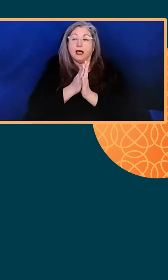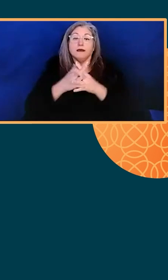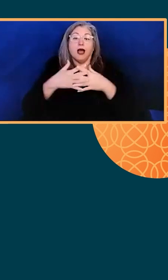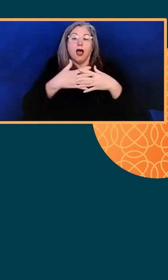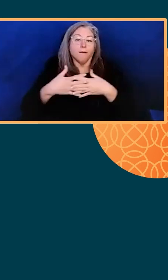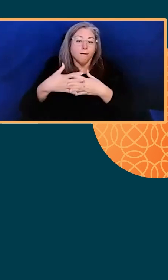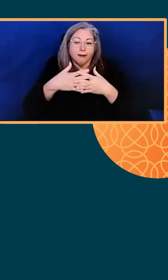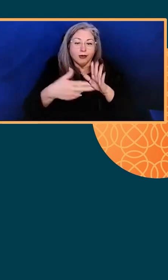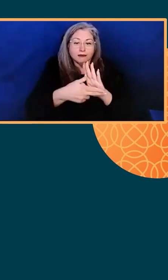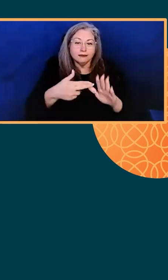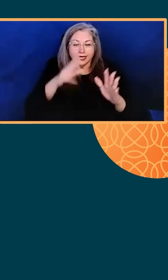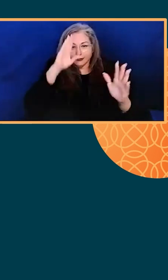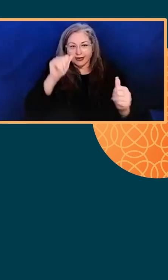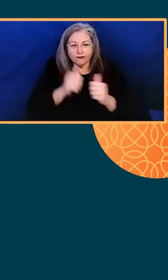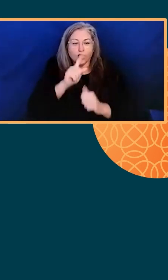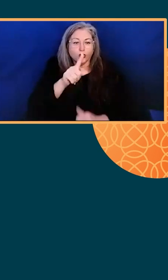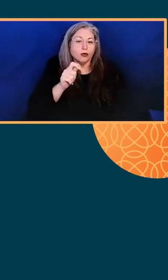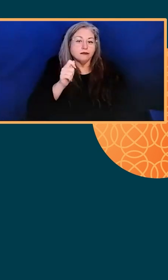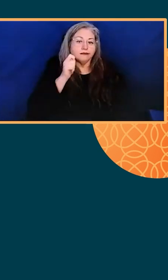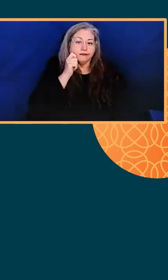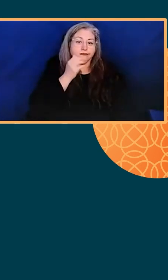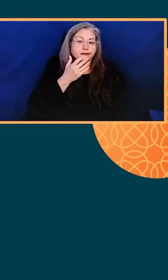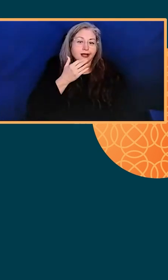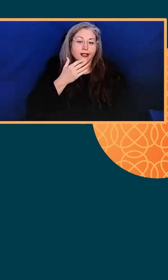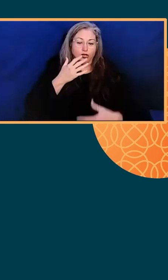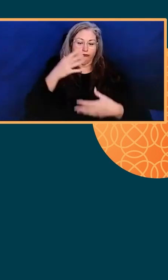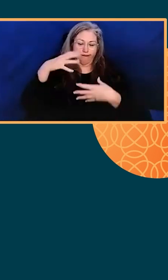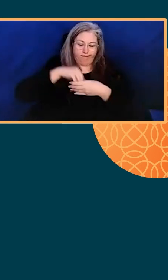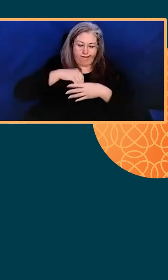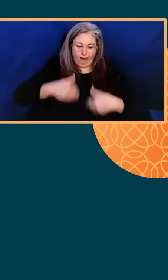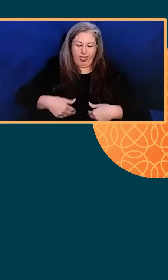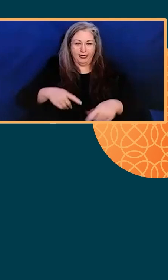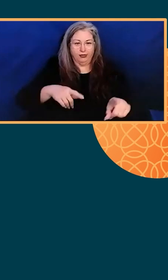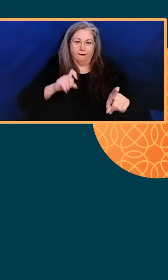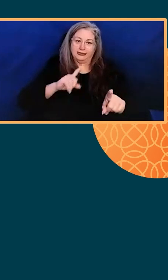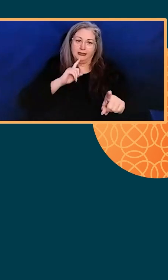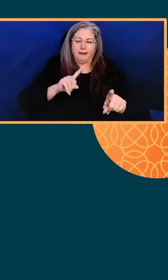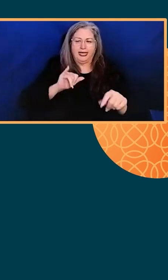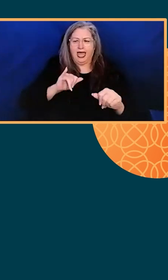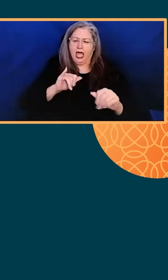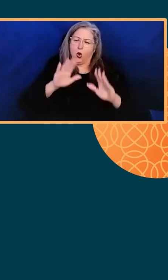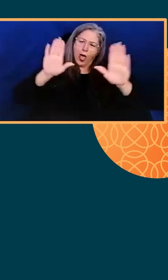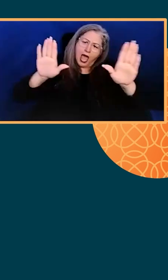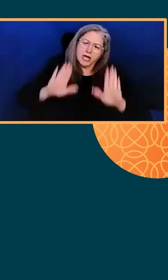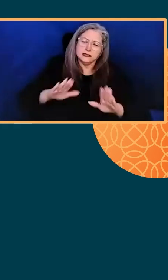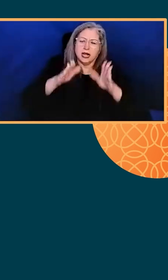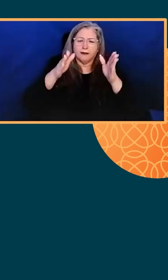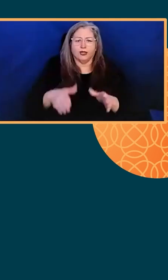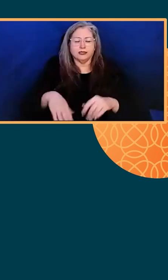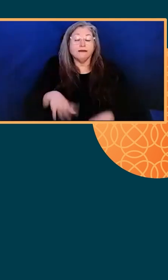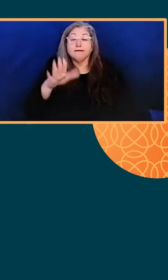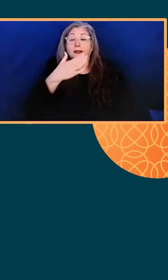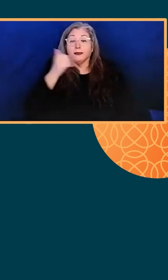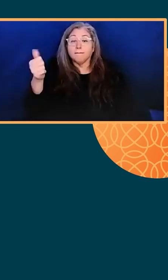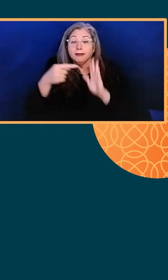expectation of your melanated body to be this excellent person. Like the best